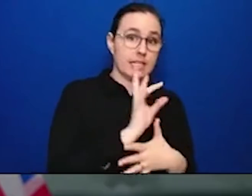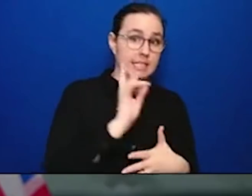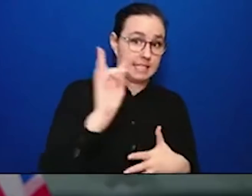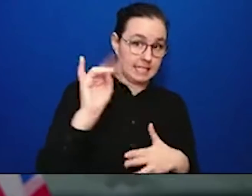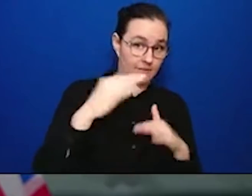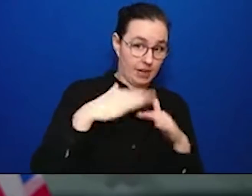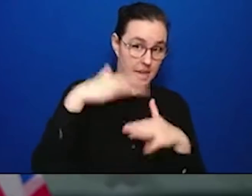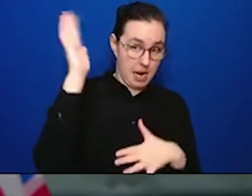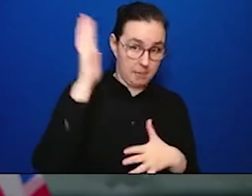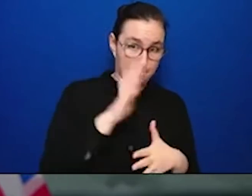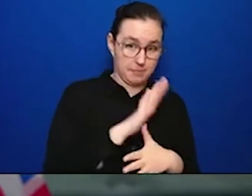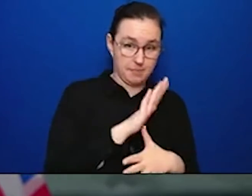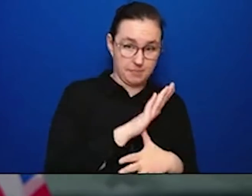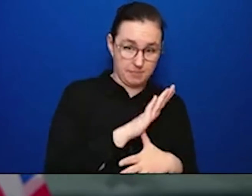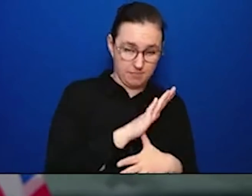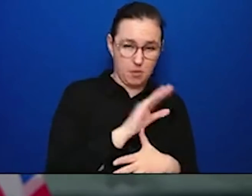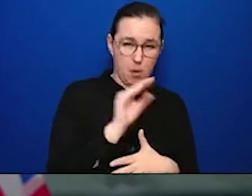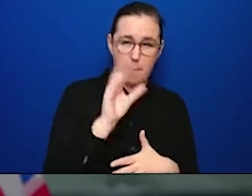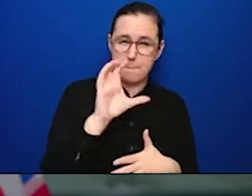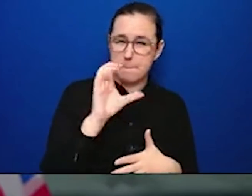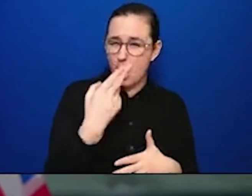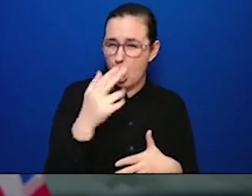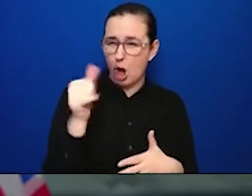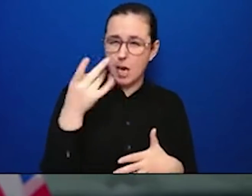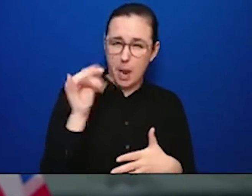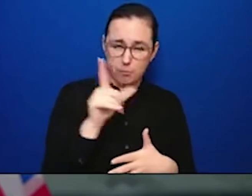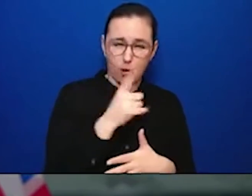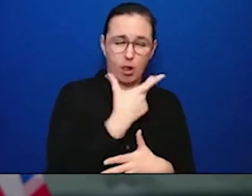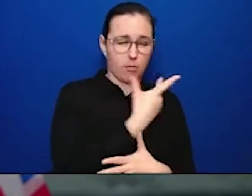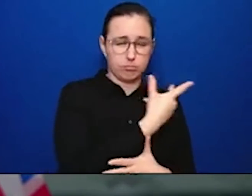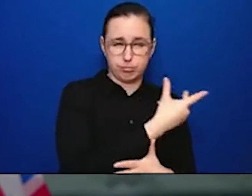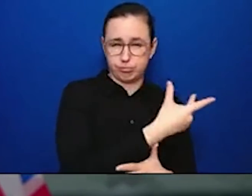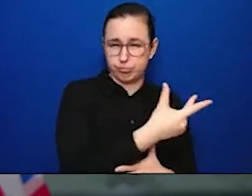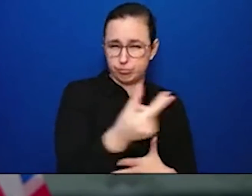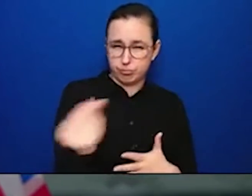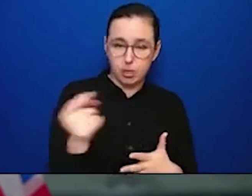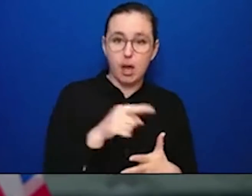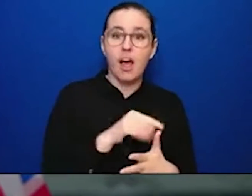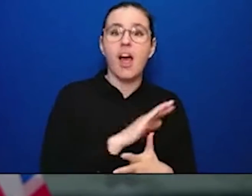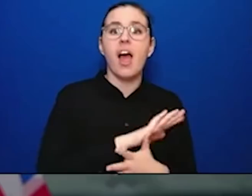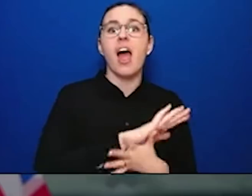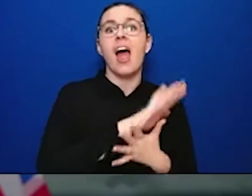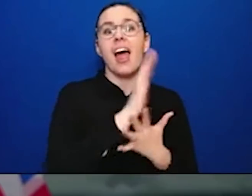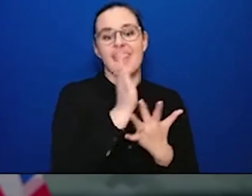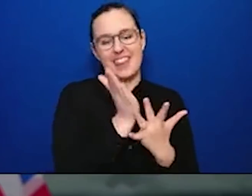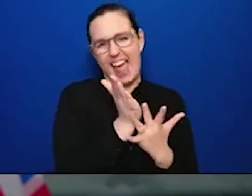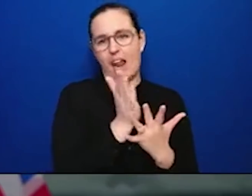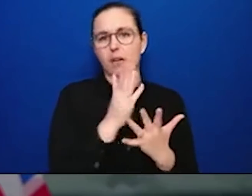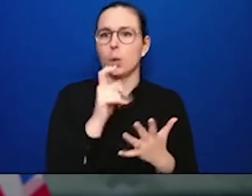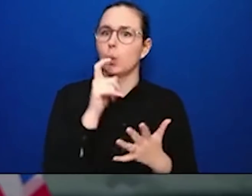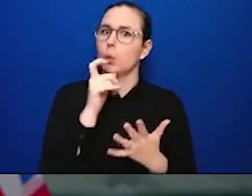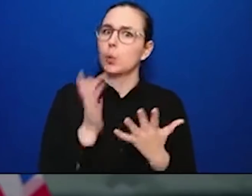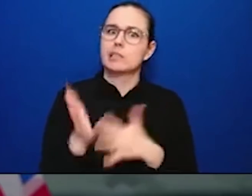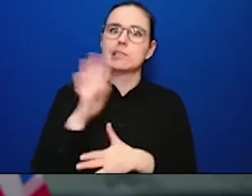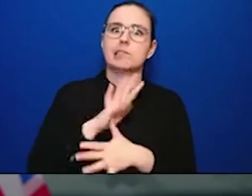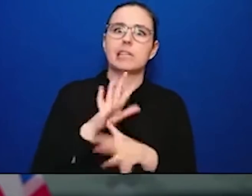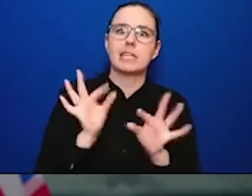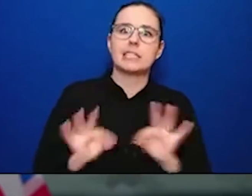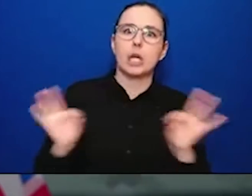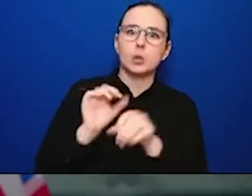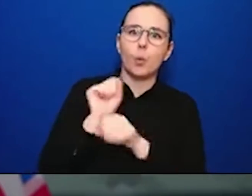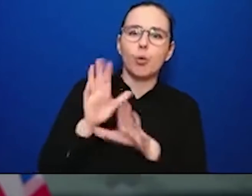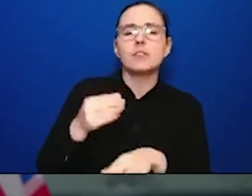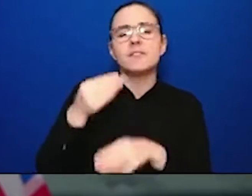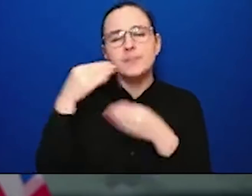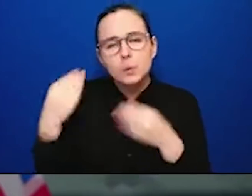in March and April of last year. So, yes, those are the people that are now, as of this past weekend, starting to